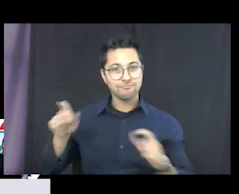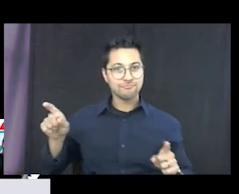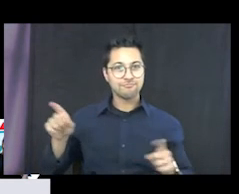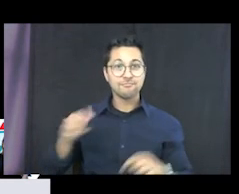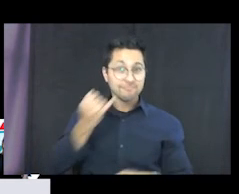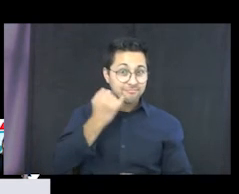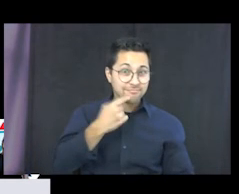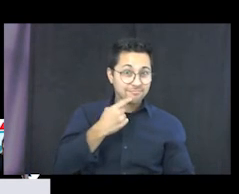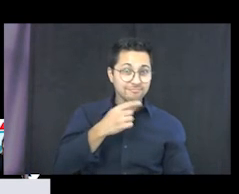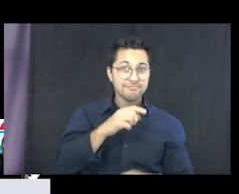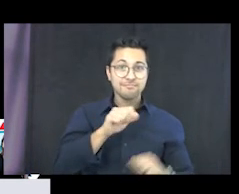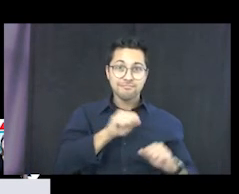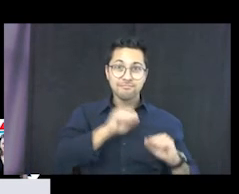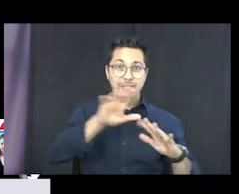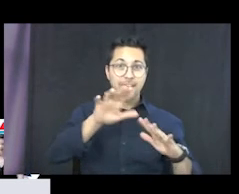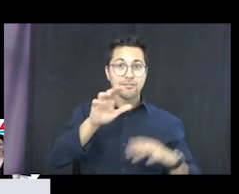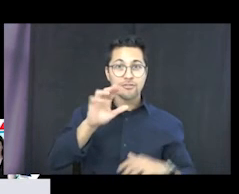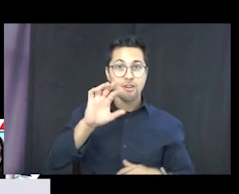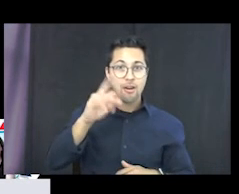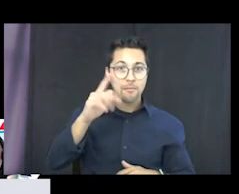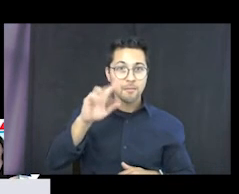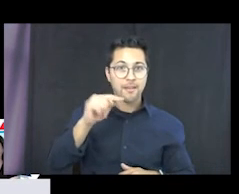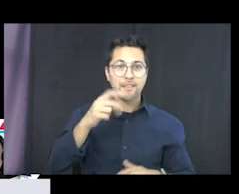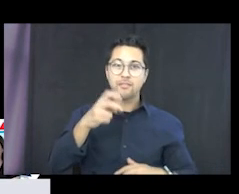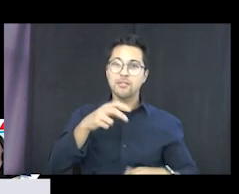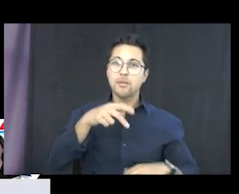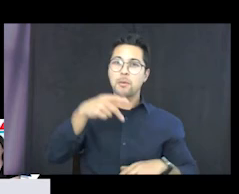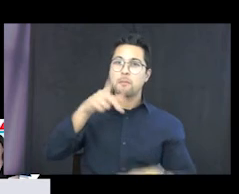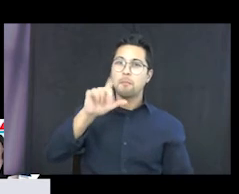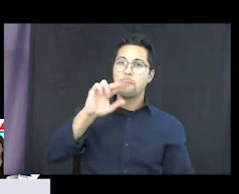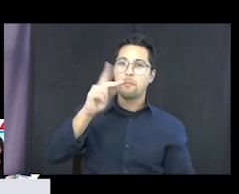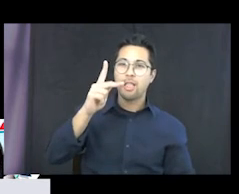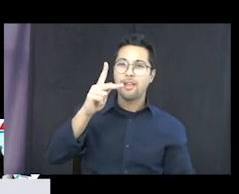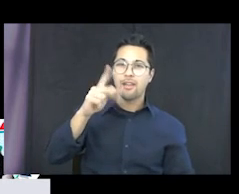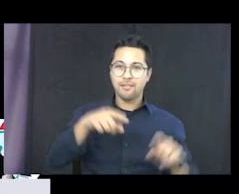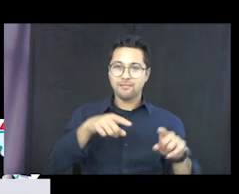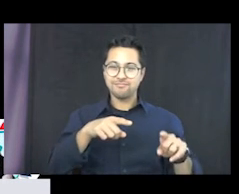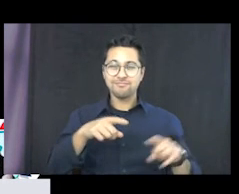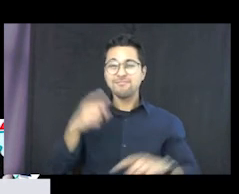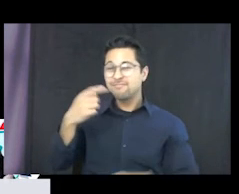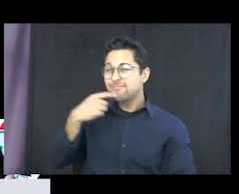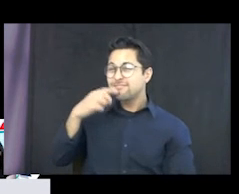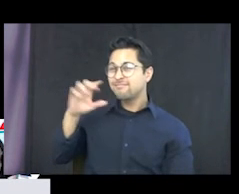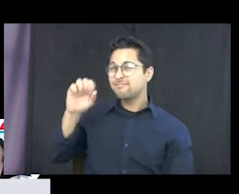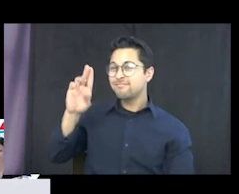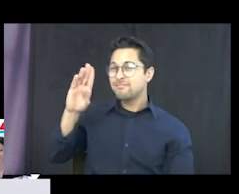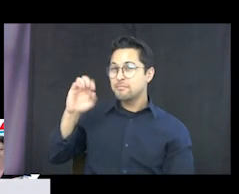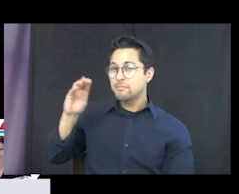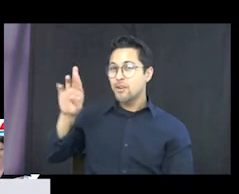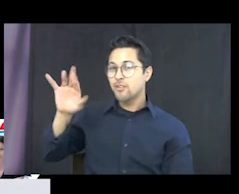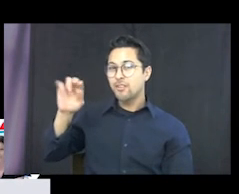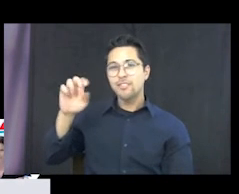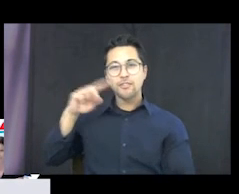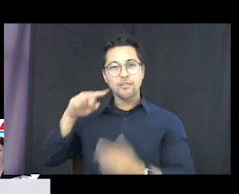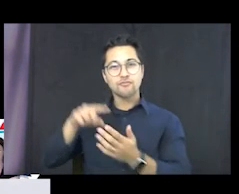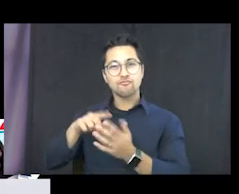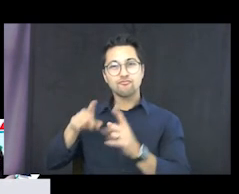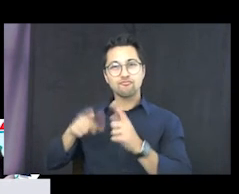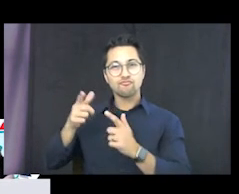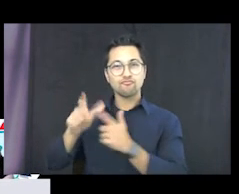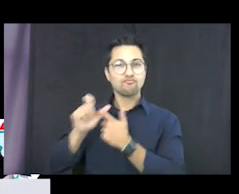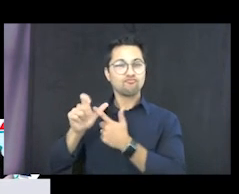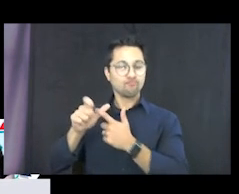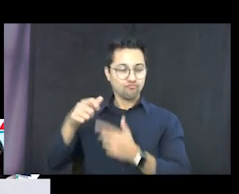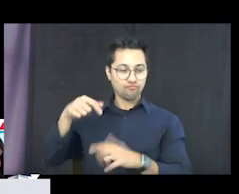If you said magic carpet, you have to do plank leg races. If you said submarine, you better run in place.